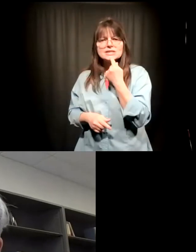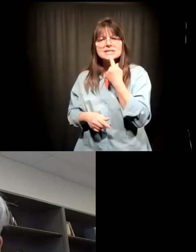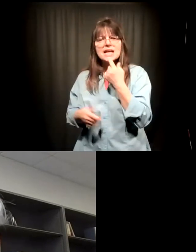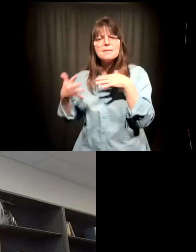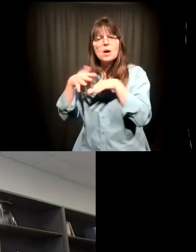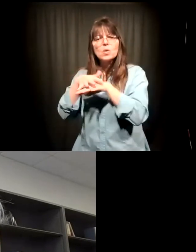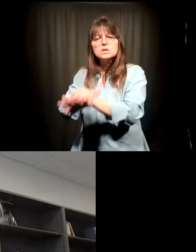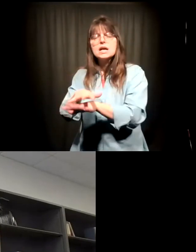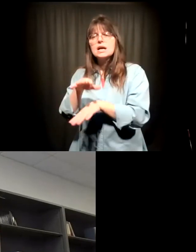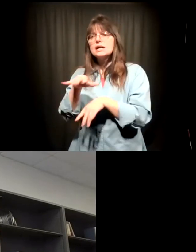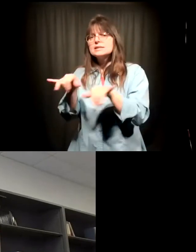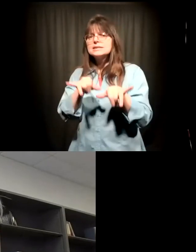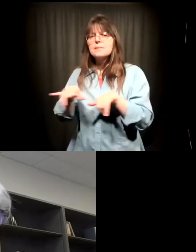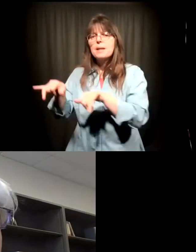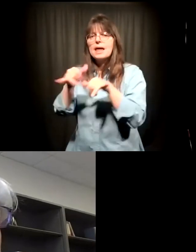because it reminded me of